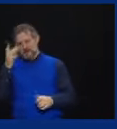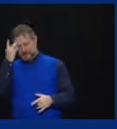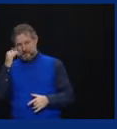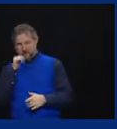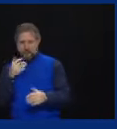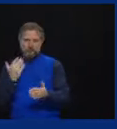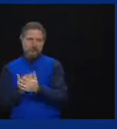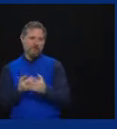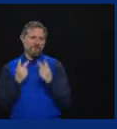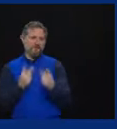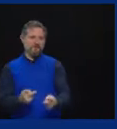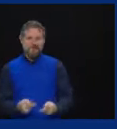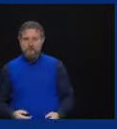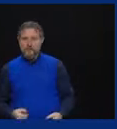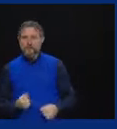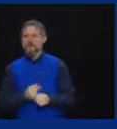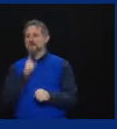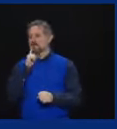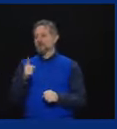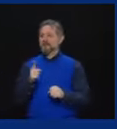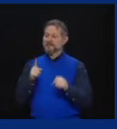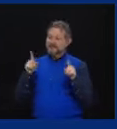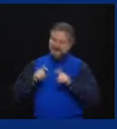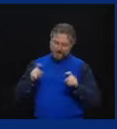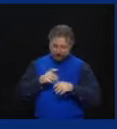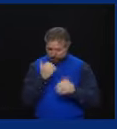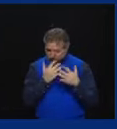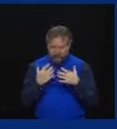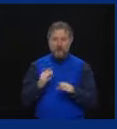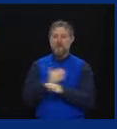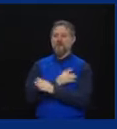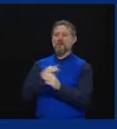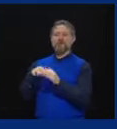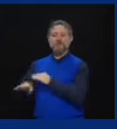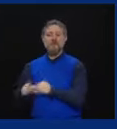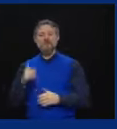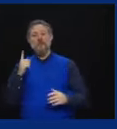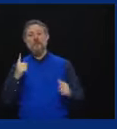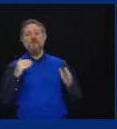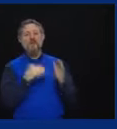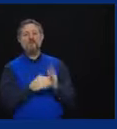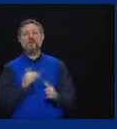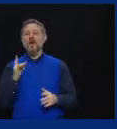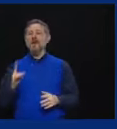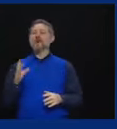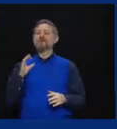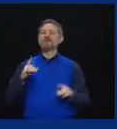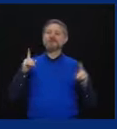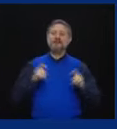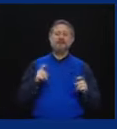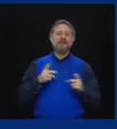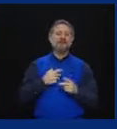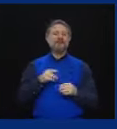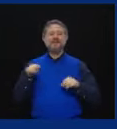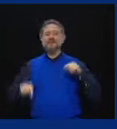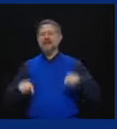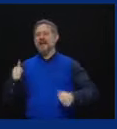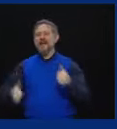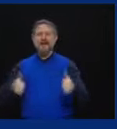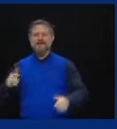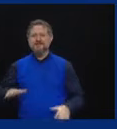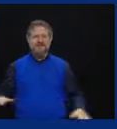about it. Get a test before you go. There are literally 1,800 testing sites in the state of New York. We're adding more by the minute, so we feel good about